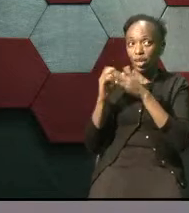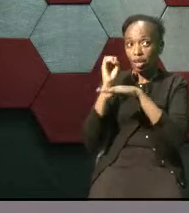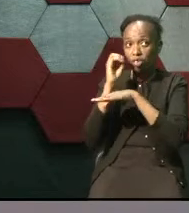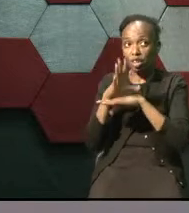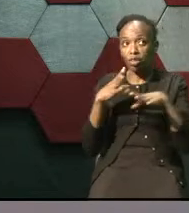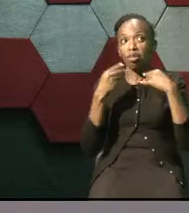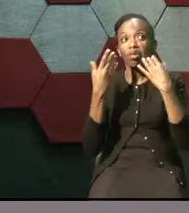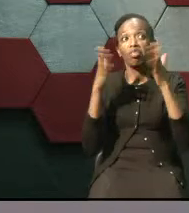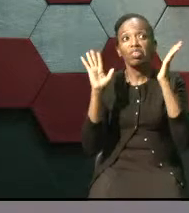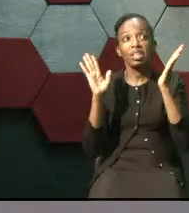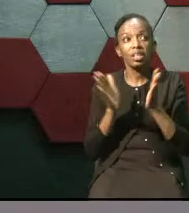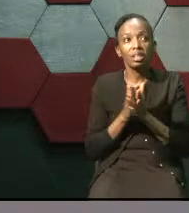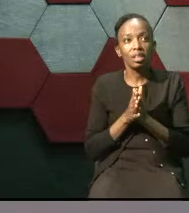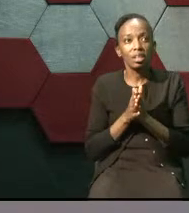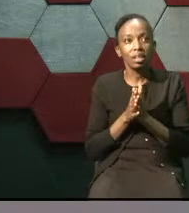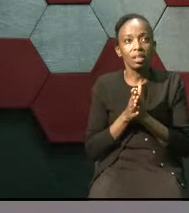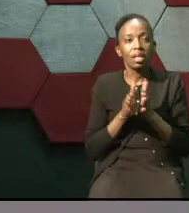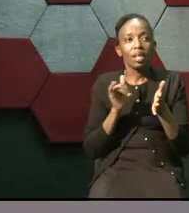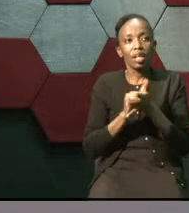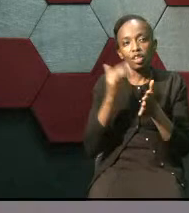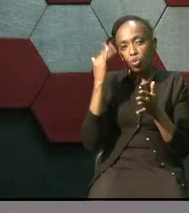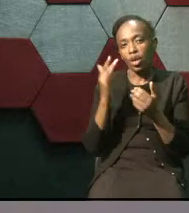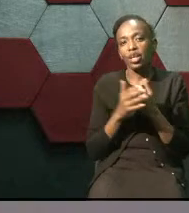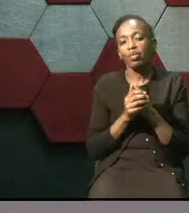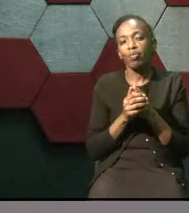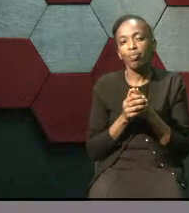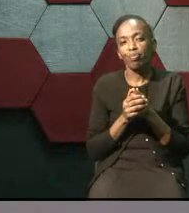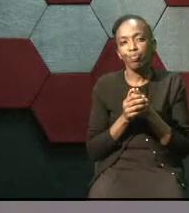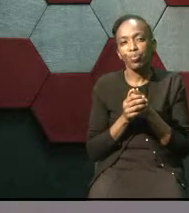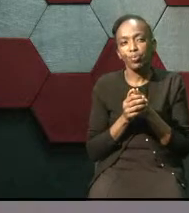gone. She's gone. That's why